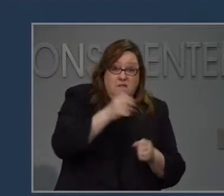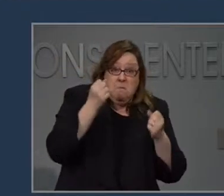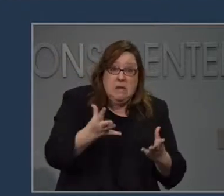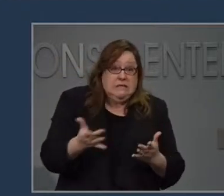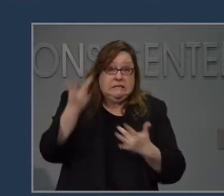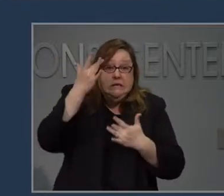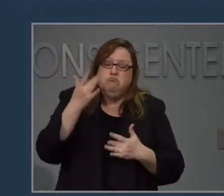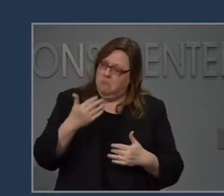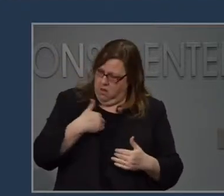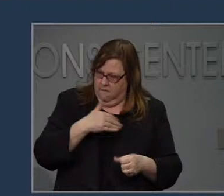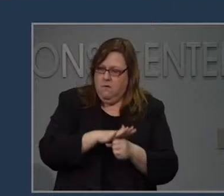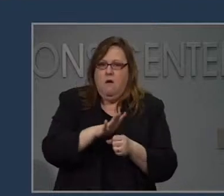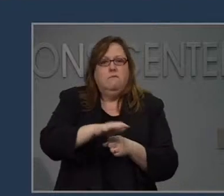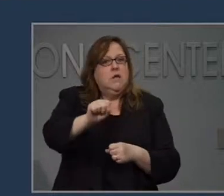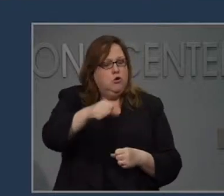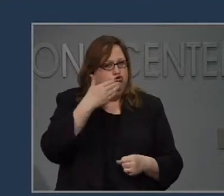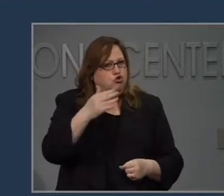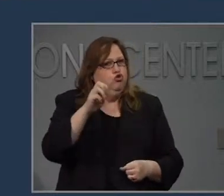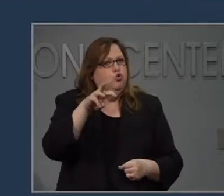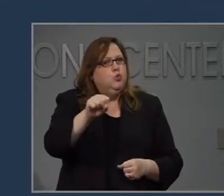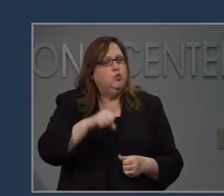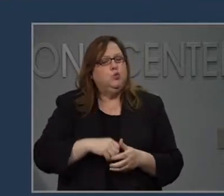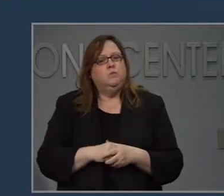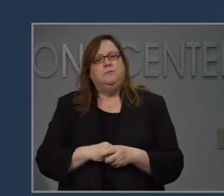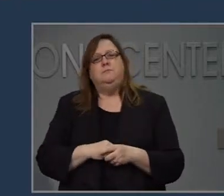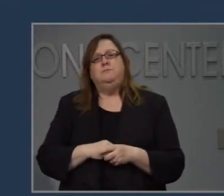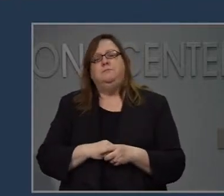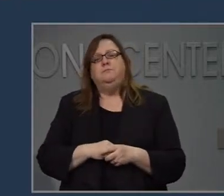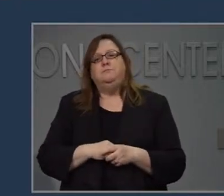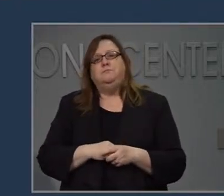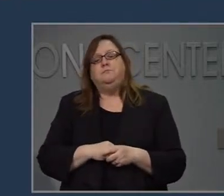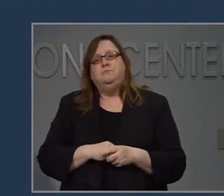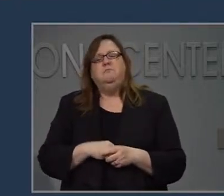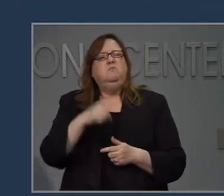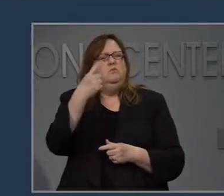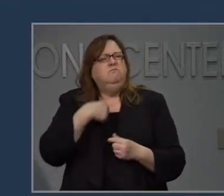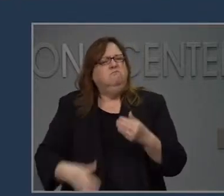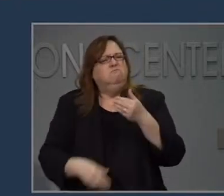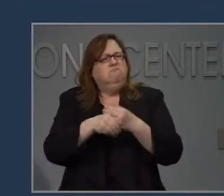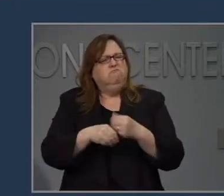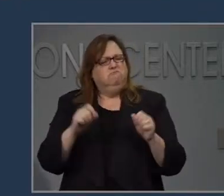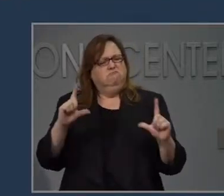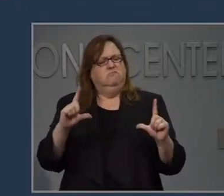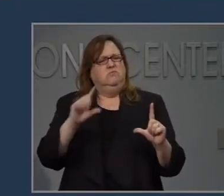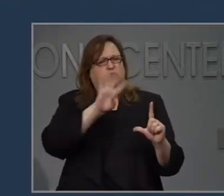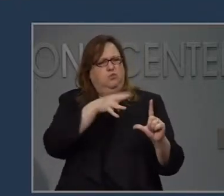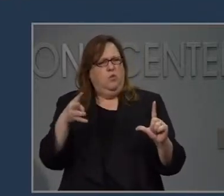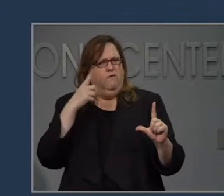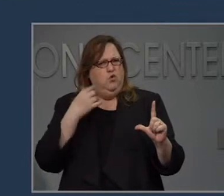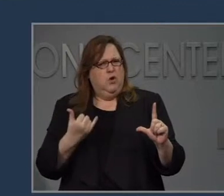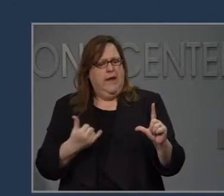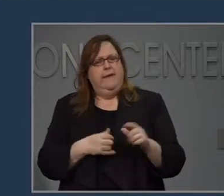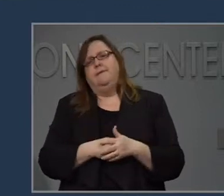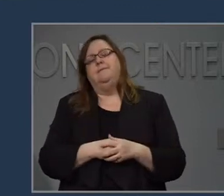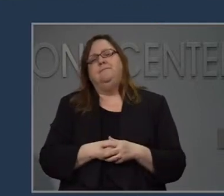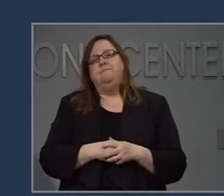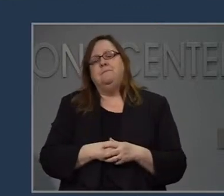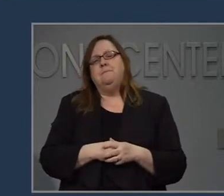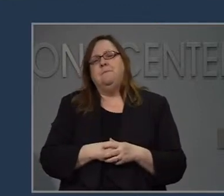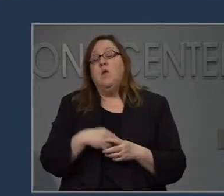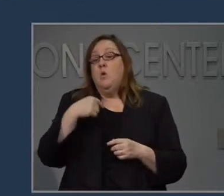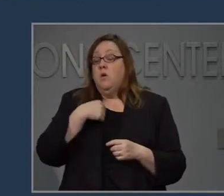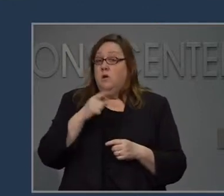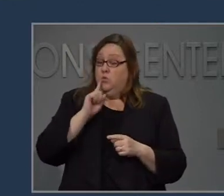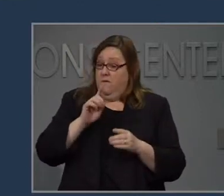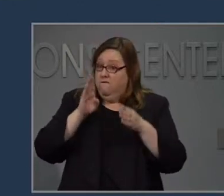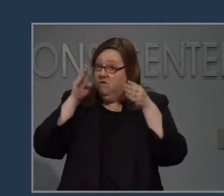here. One bonus graph for today, again, because of a focus on our key capabilities, we've been focusing on making